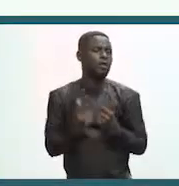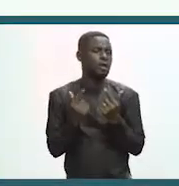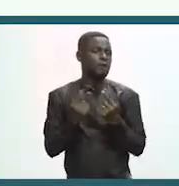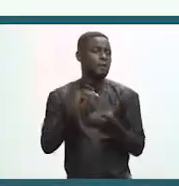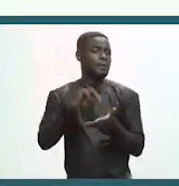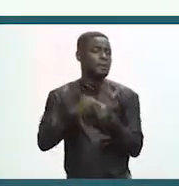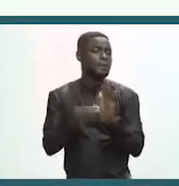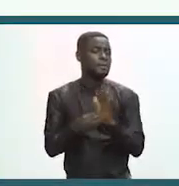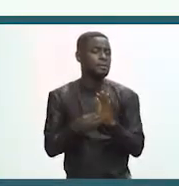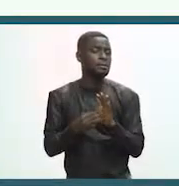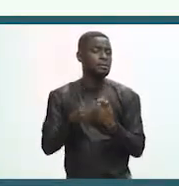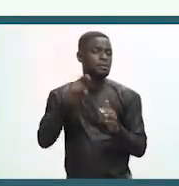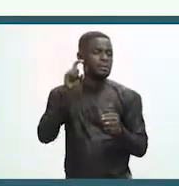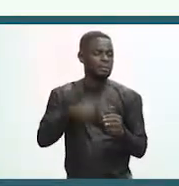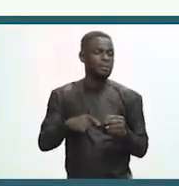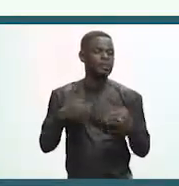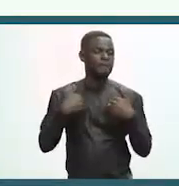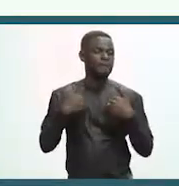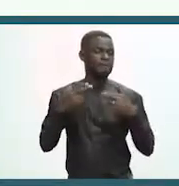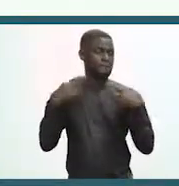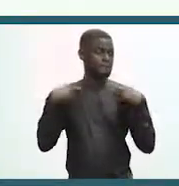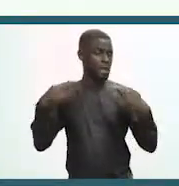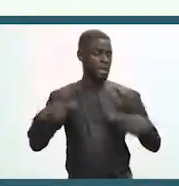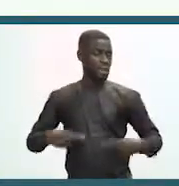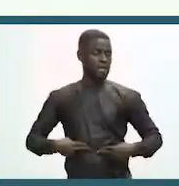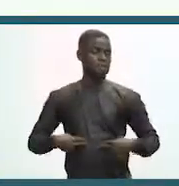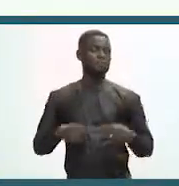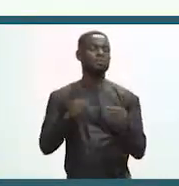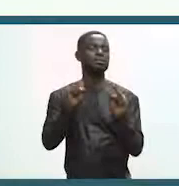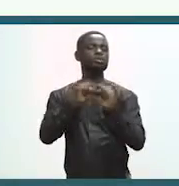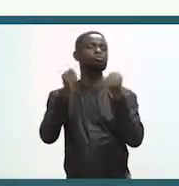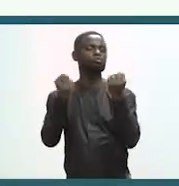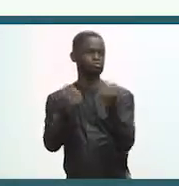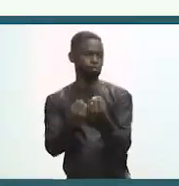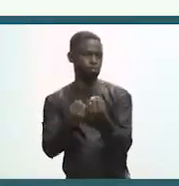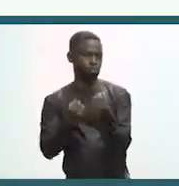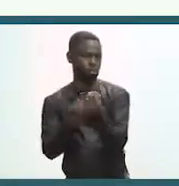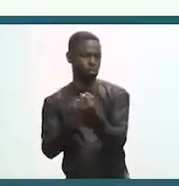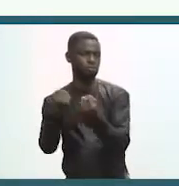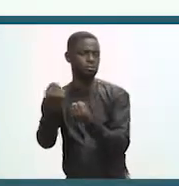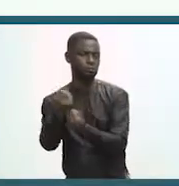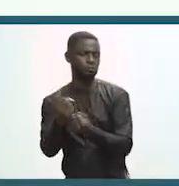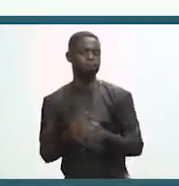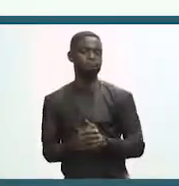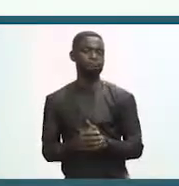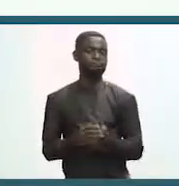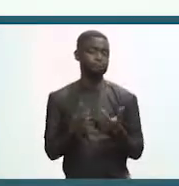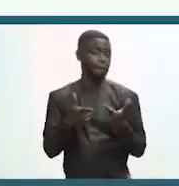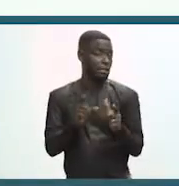is healthy social support. Let us do this.